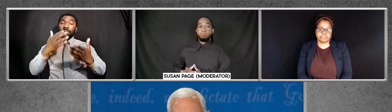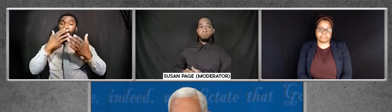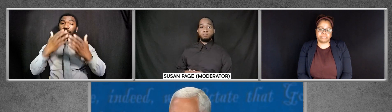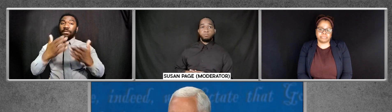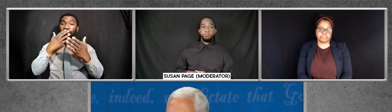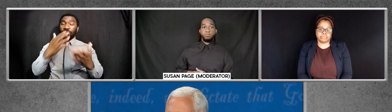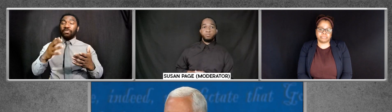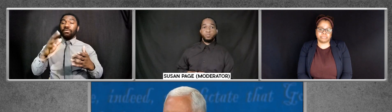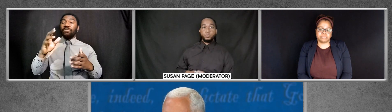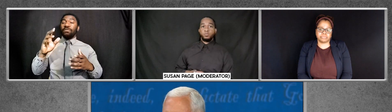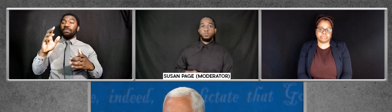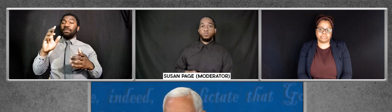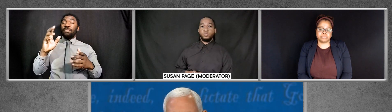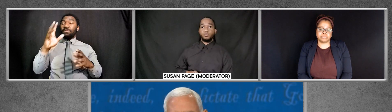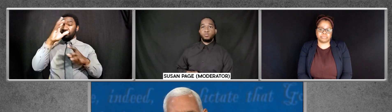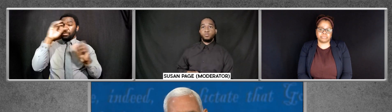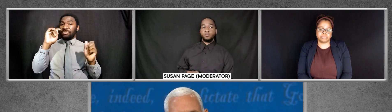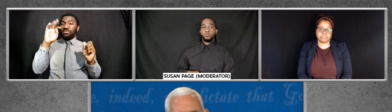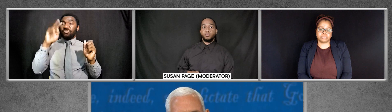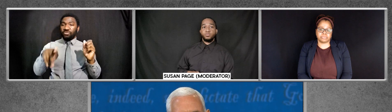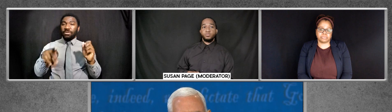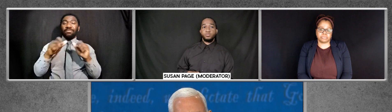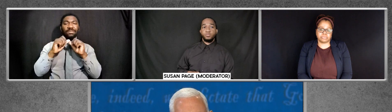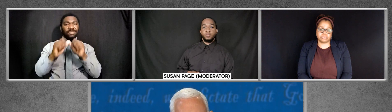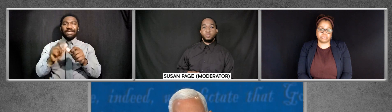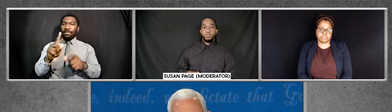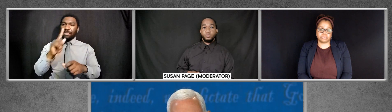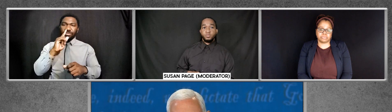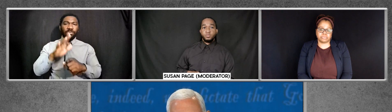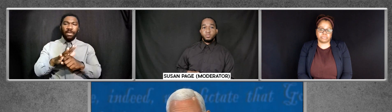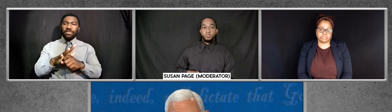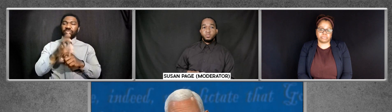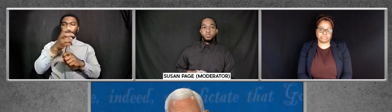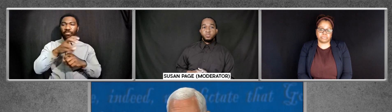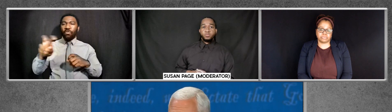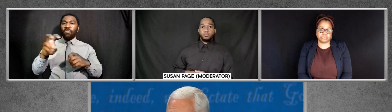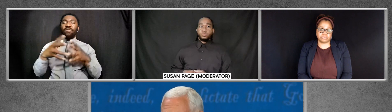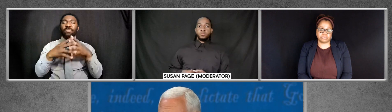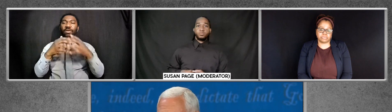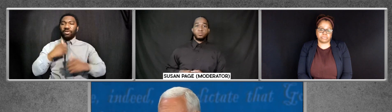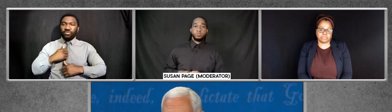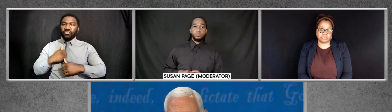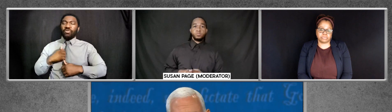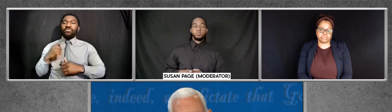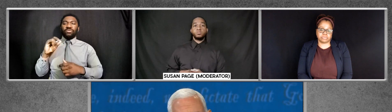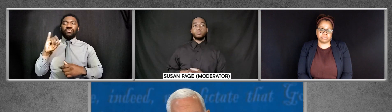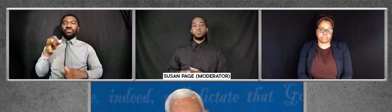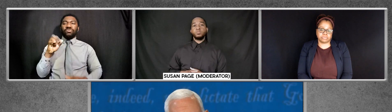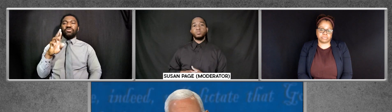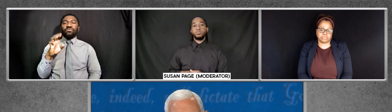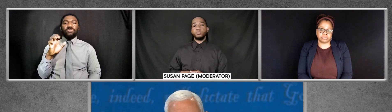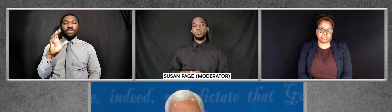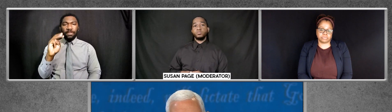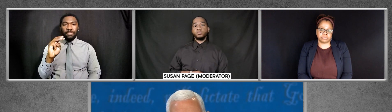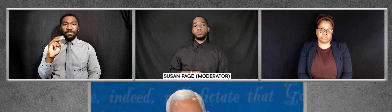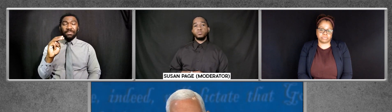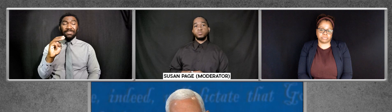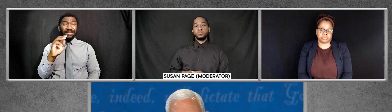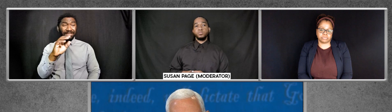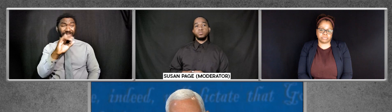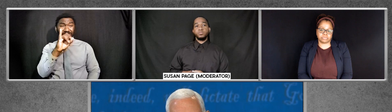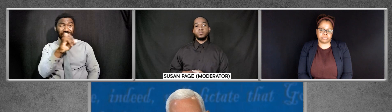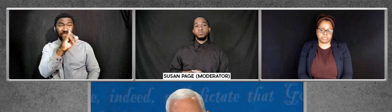American embassy to Jerusalem, the capital of the state of Israel. When Joe Biden was vice president, they promised to do that, and they never did.